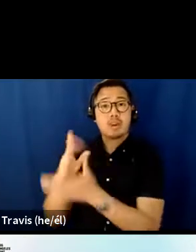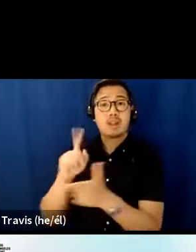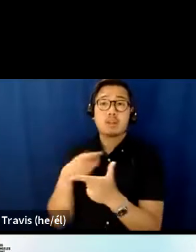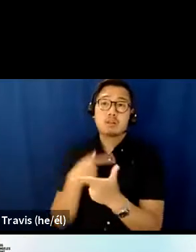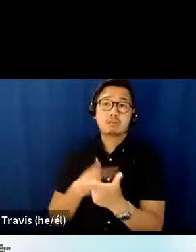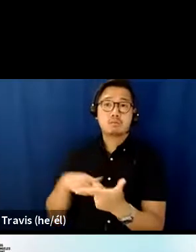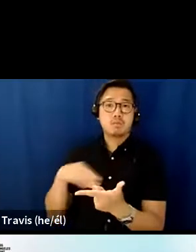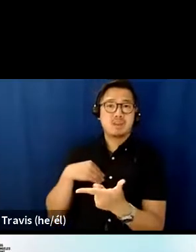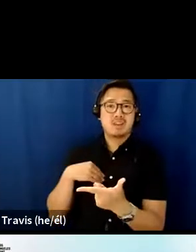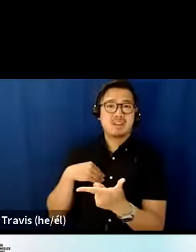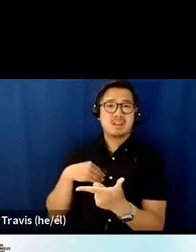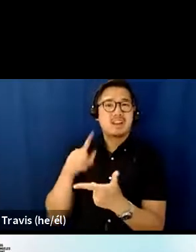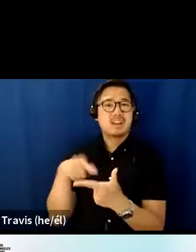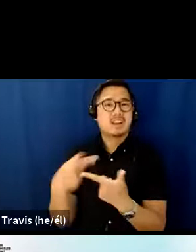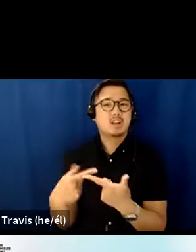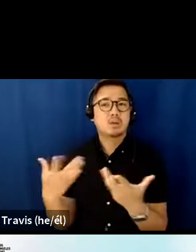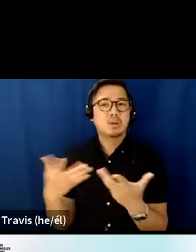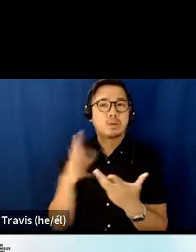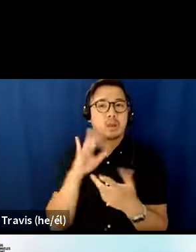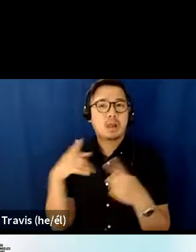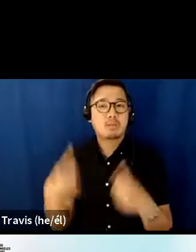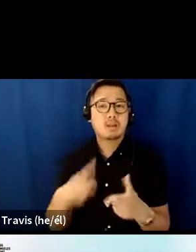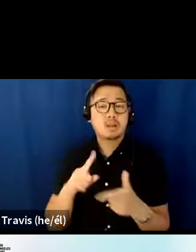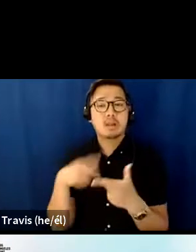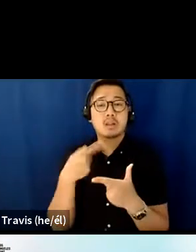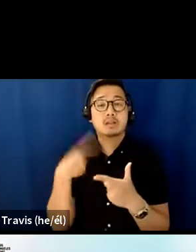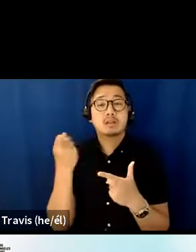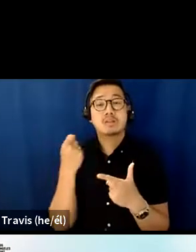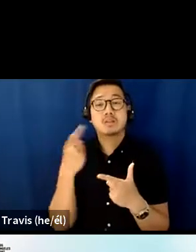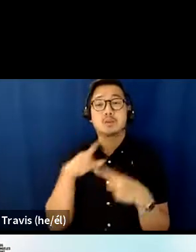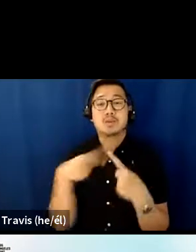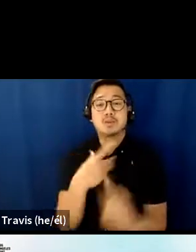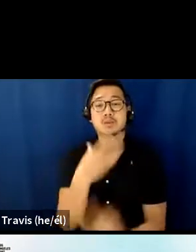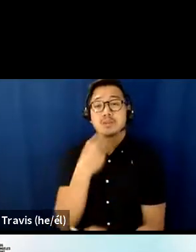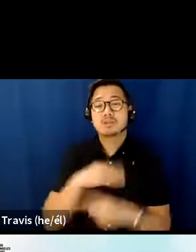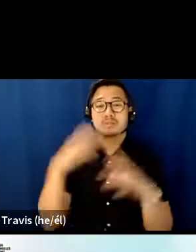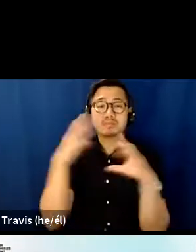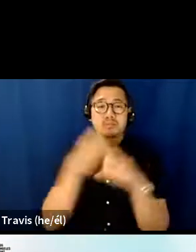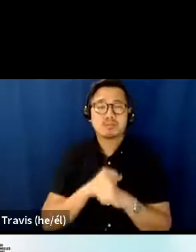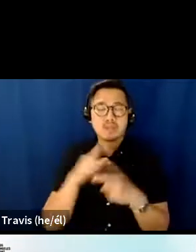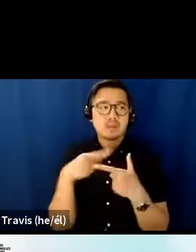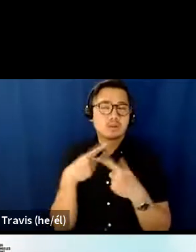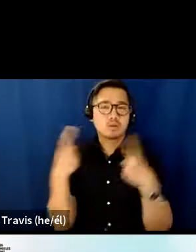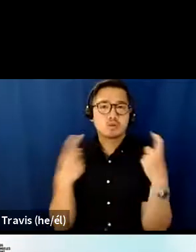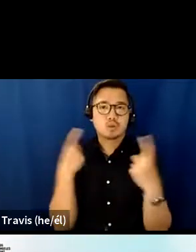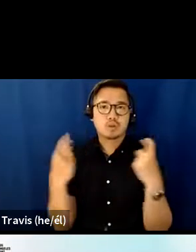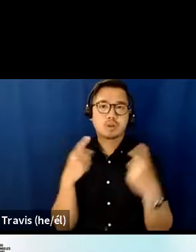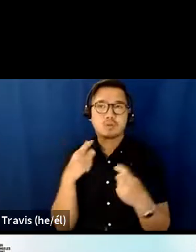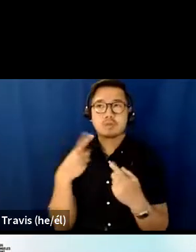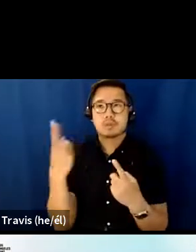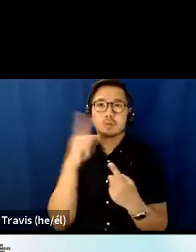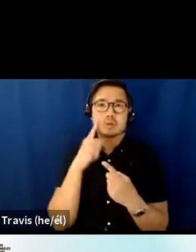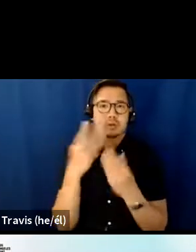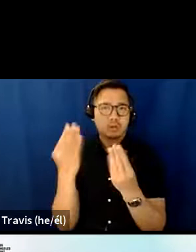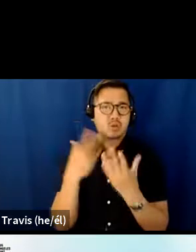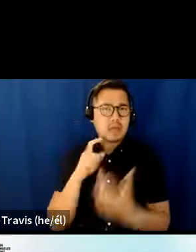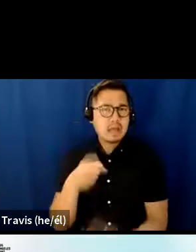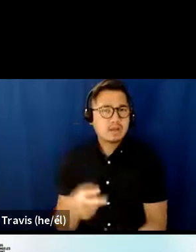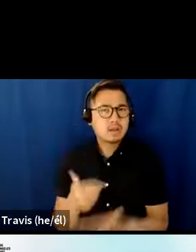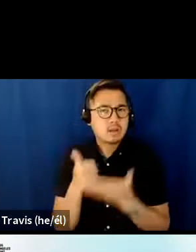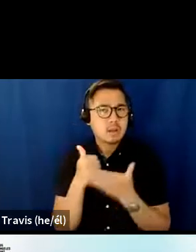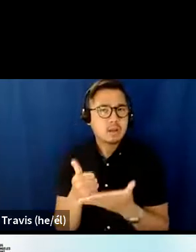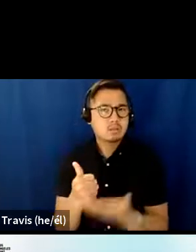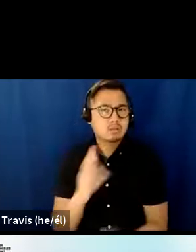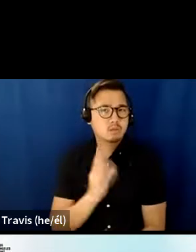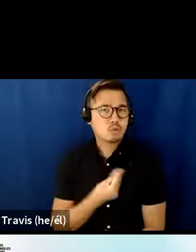you that you need to start helping Black trans people and trans people in general, right? Because, I mean, that's what it's